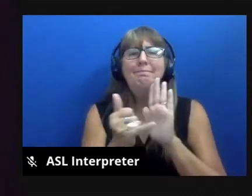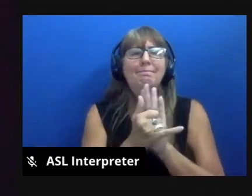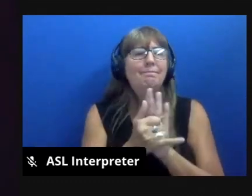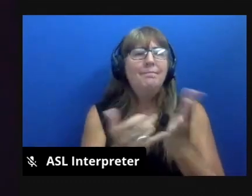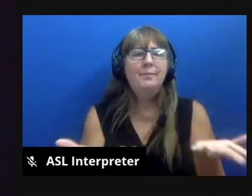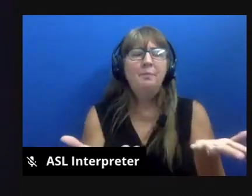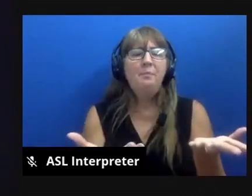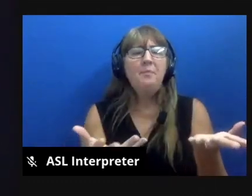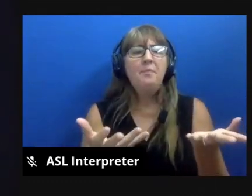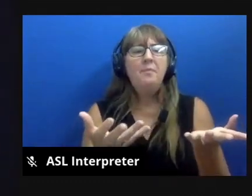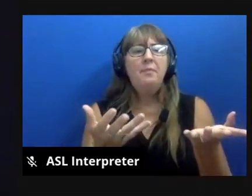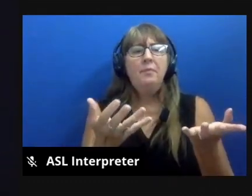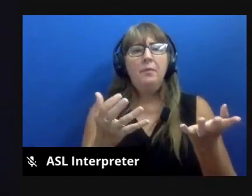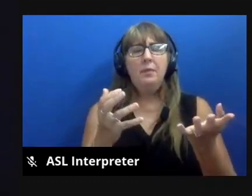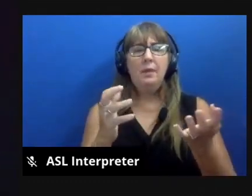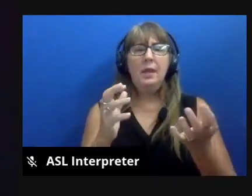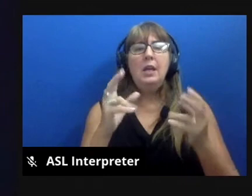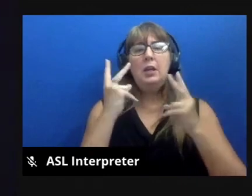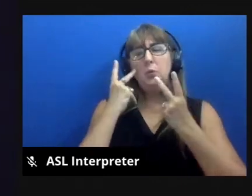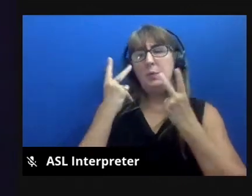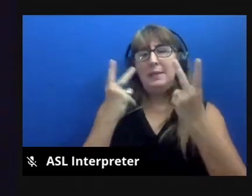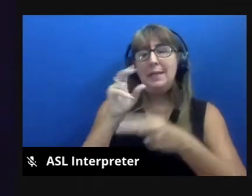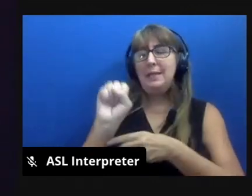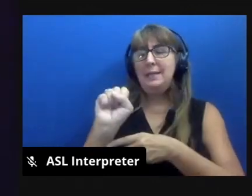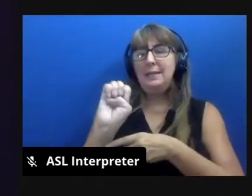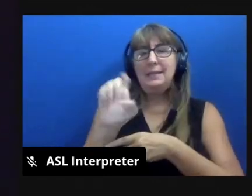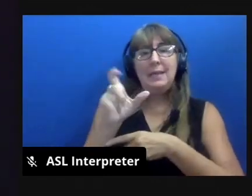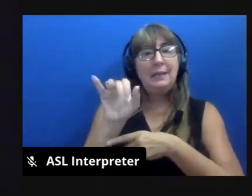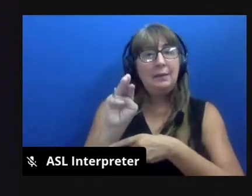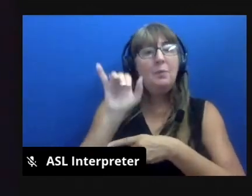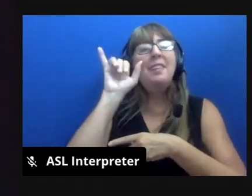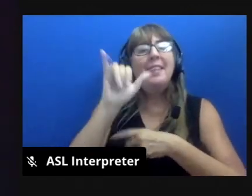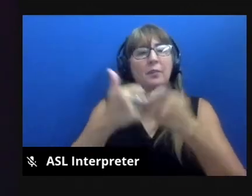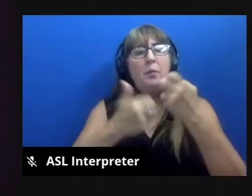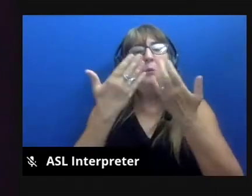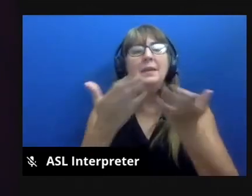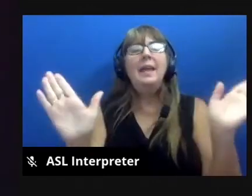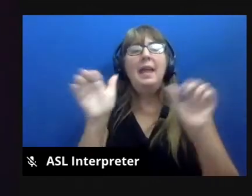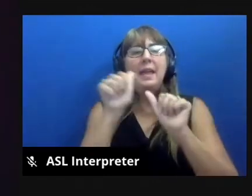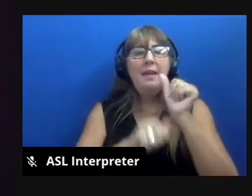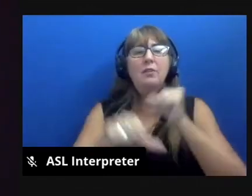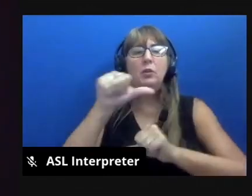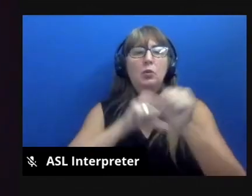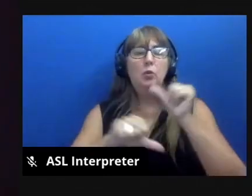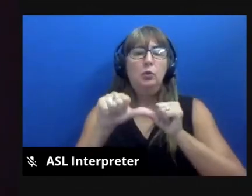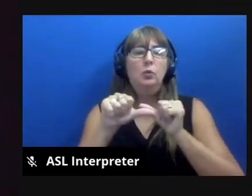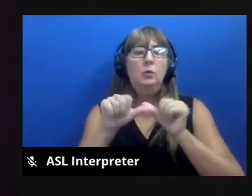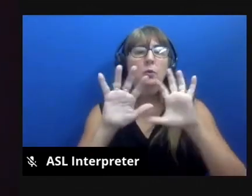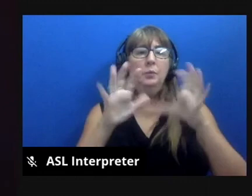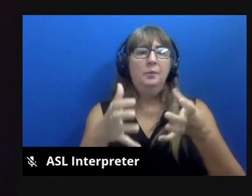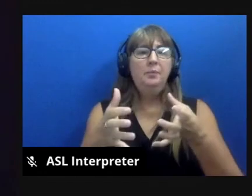If we can see sexism as an oppression that runs through every cultural context, then I can stand with